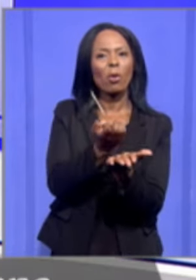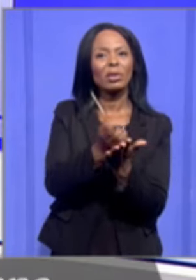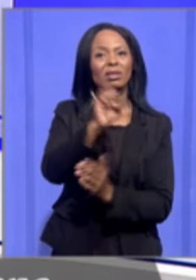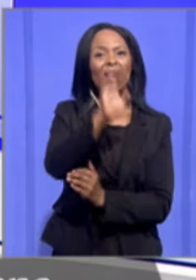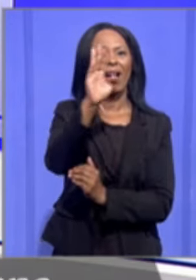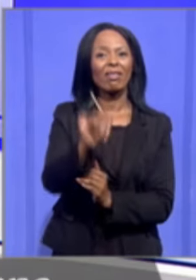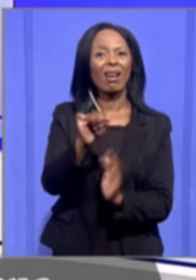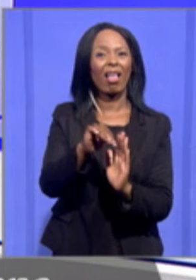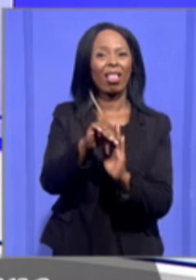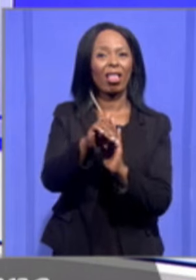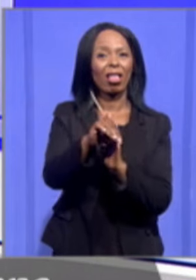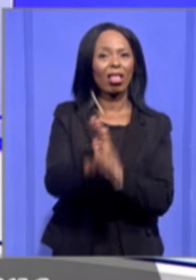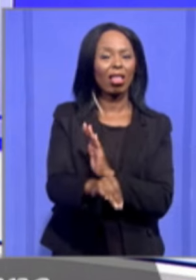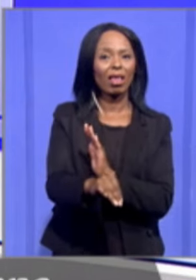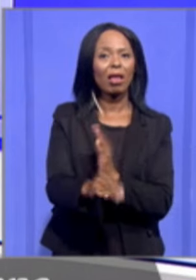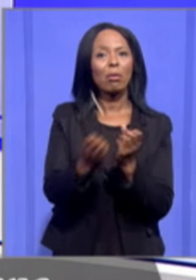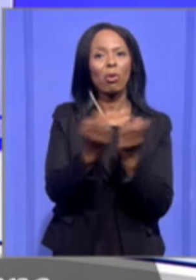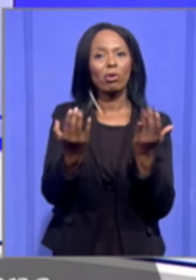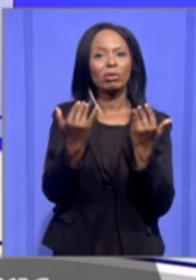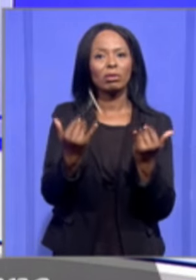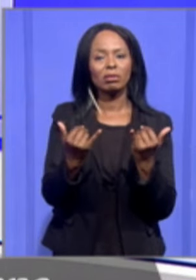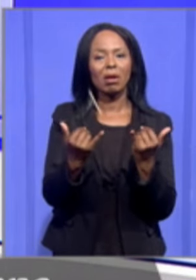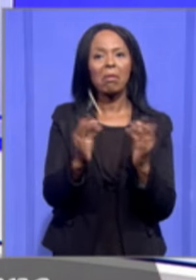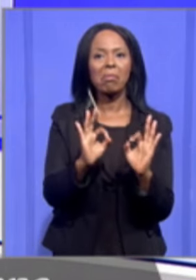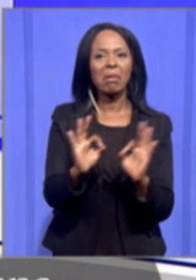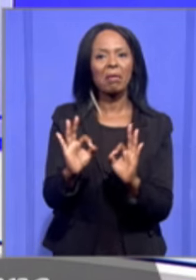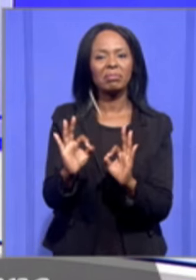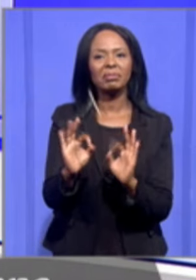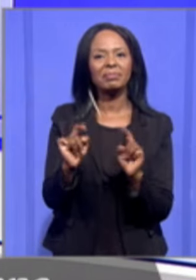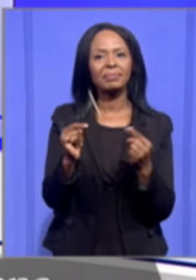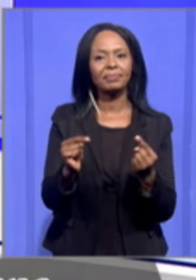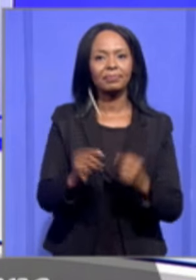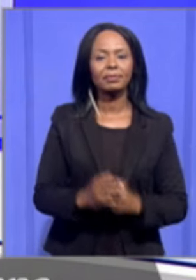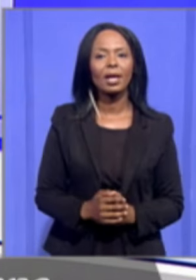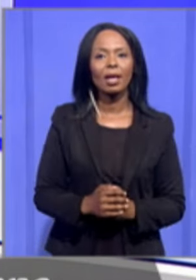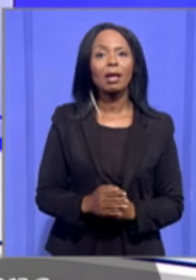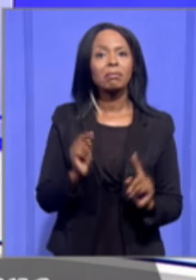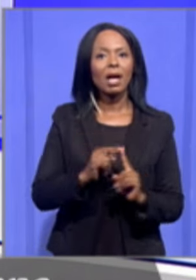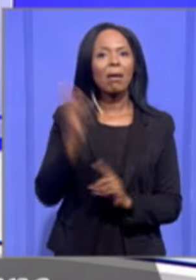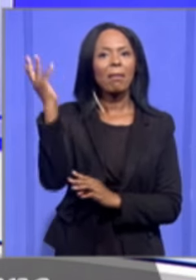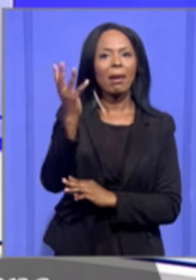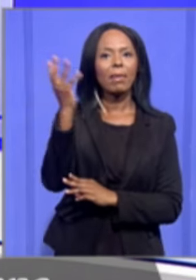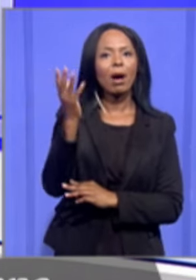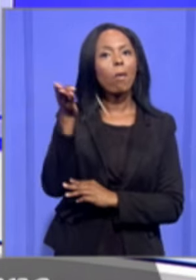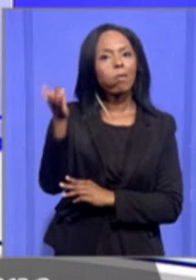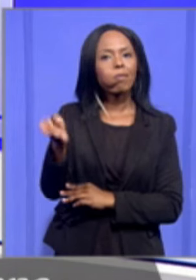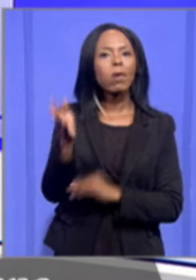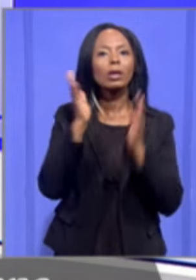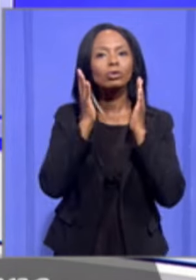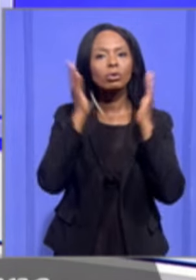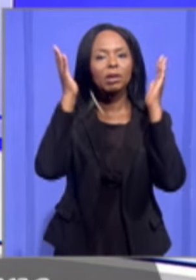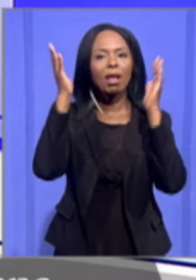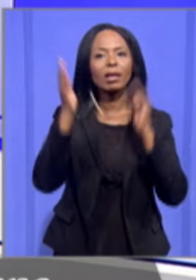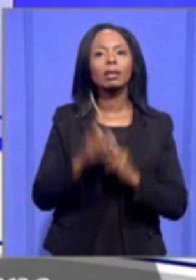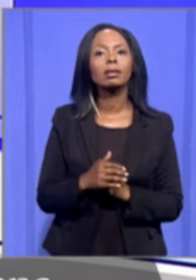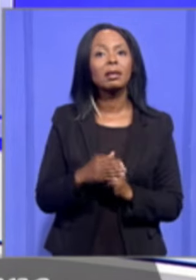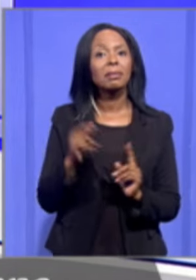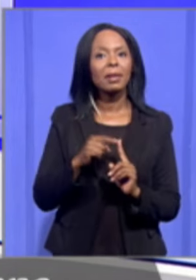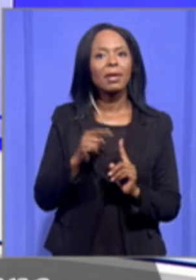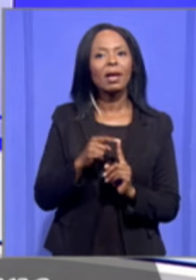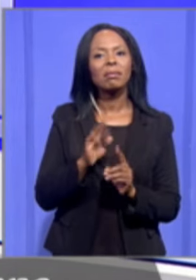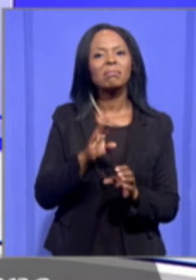le tla go okediwa ga makgetho. O boleletse SABC mo puisanong kwa Switzerland kwa ileng go tsenela kopano